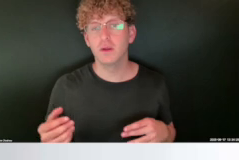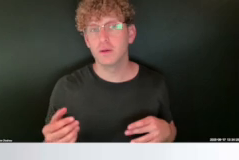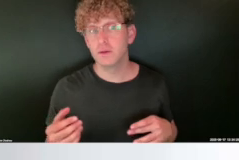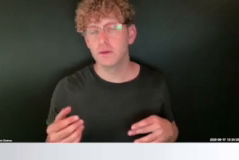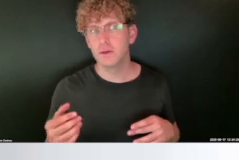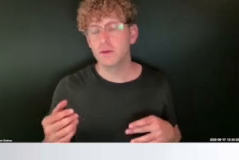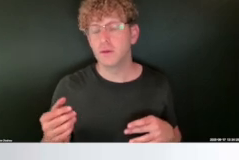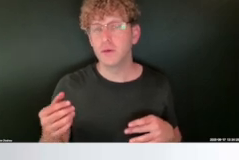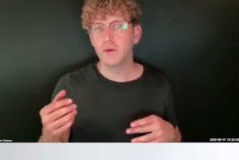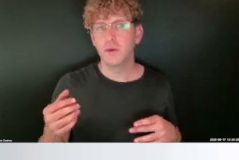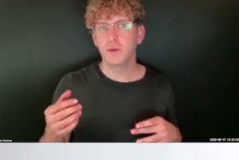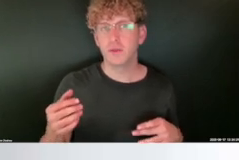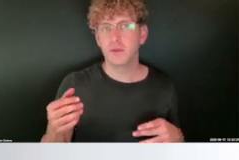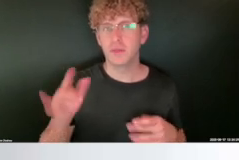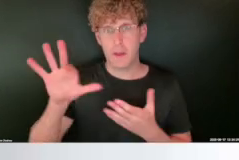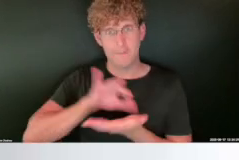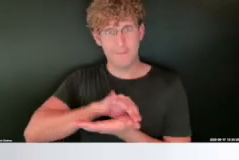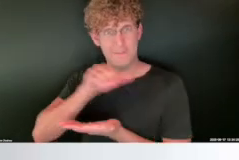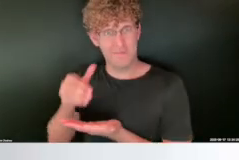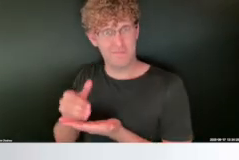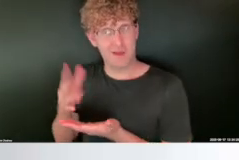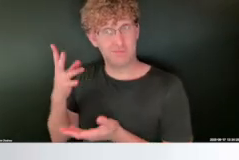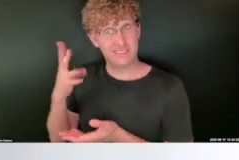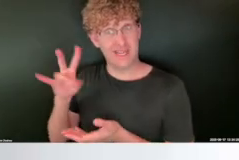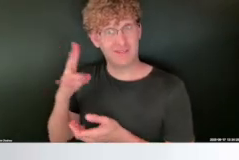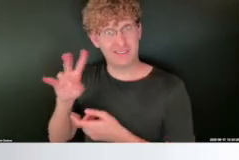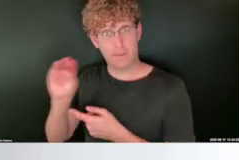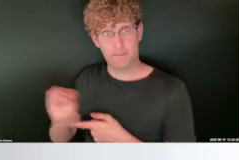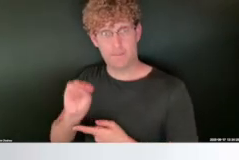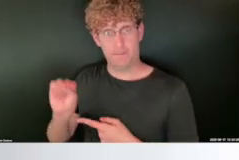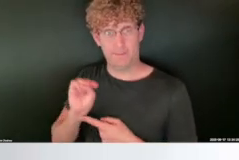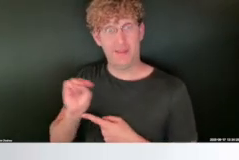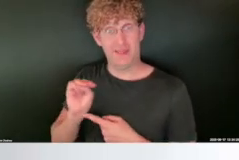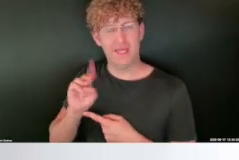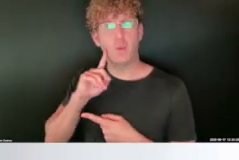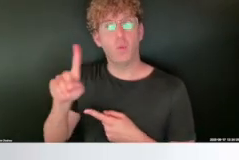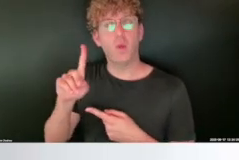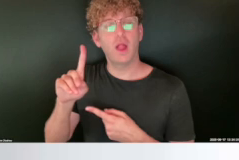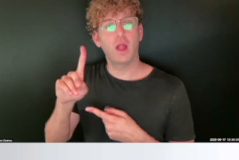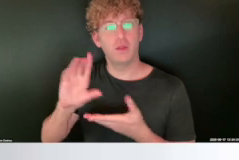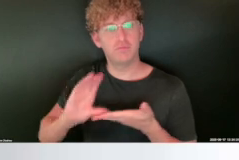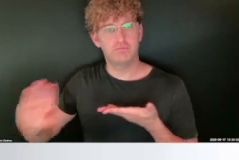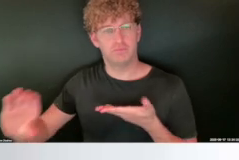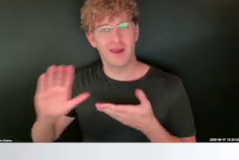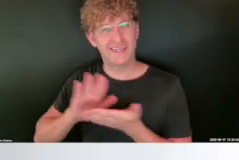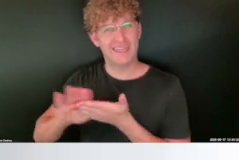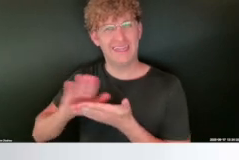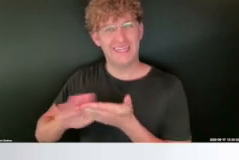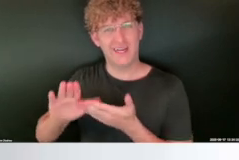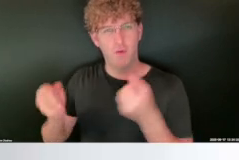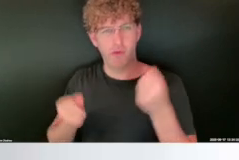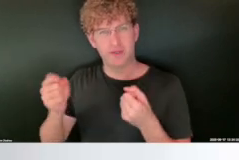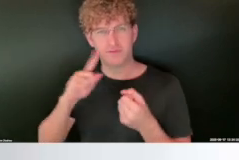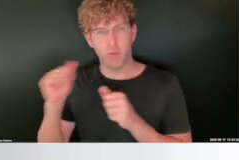amounts for the $17 million going to the Clean Cars for All, again, it's $11.6